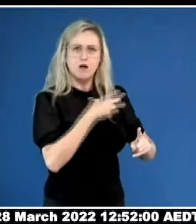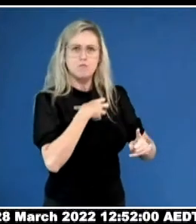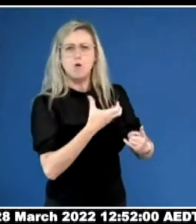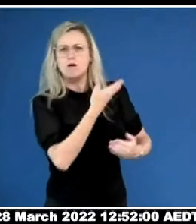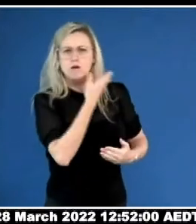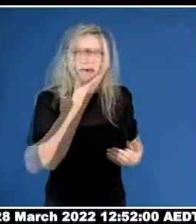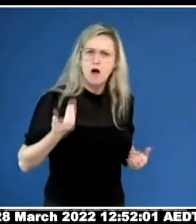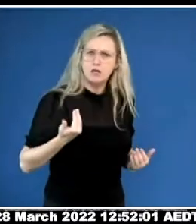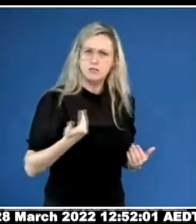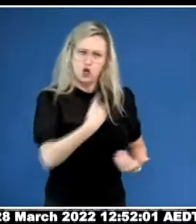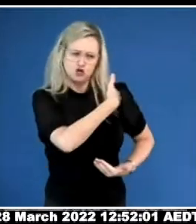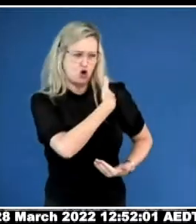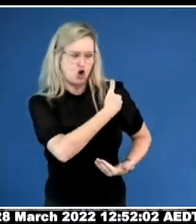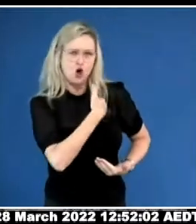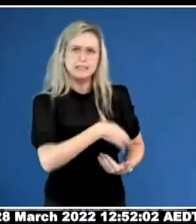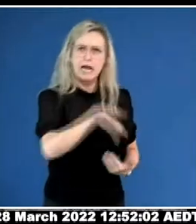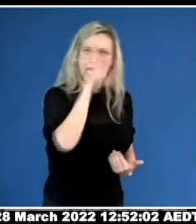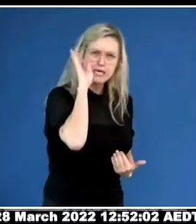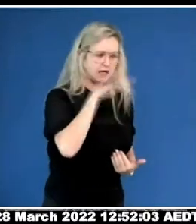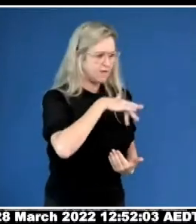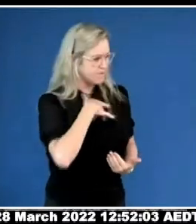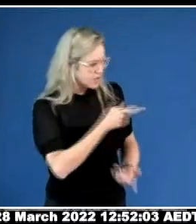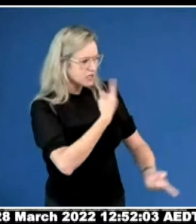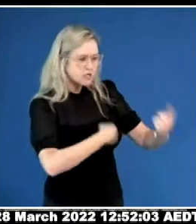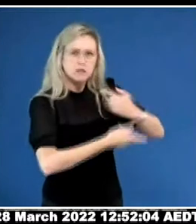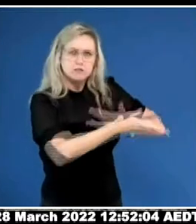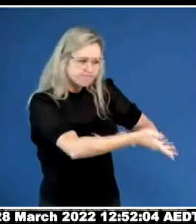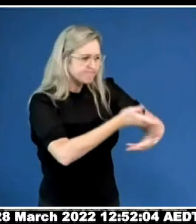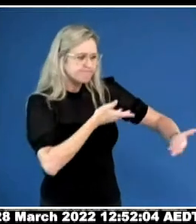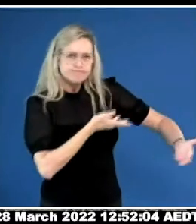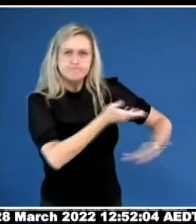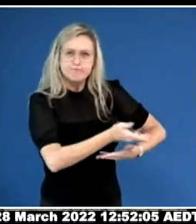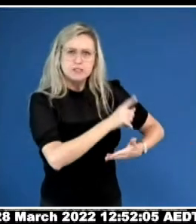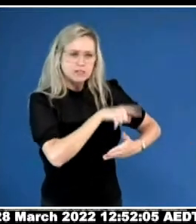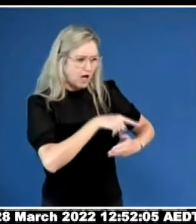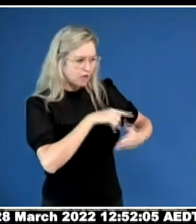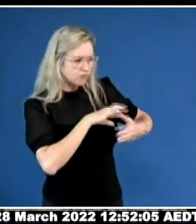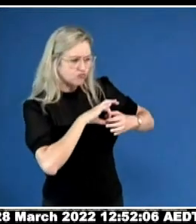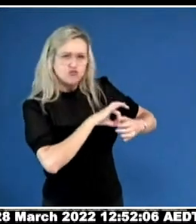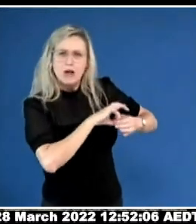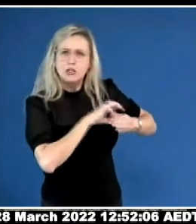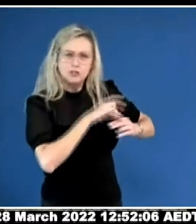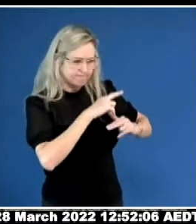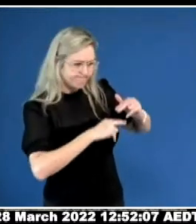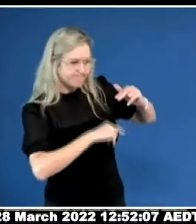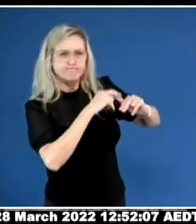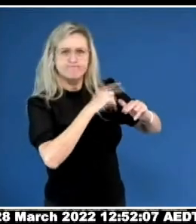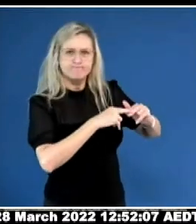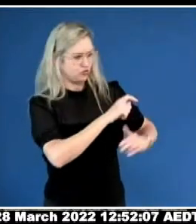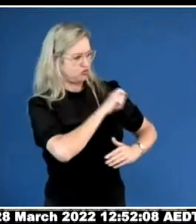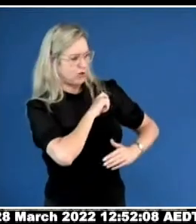felt that she builded rapport with me and started to build trust. I remember having the conversation with